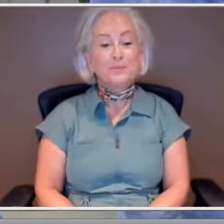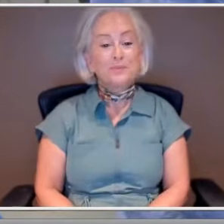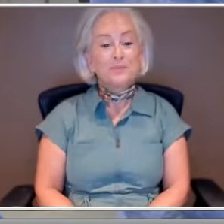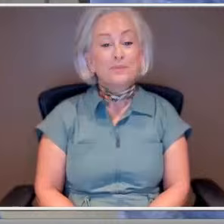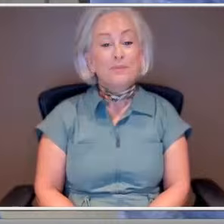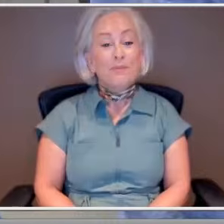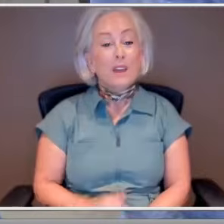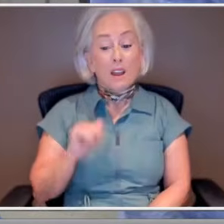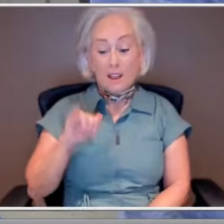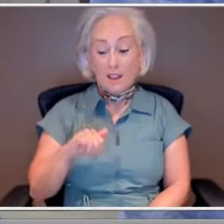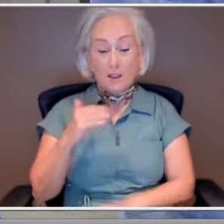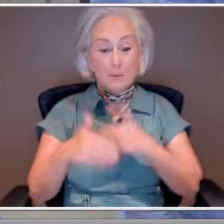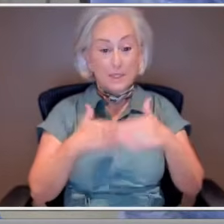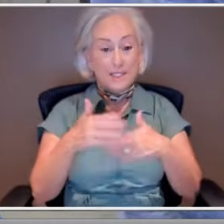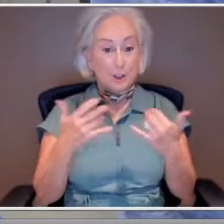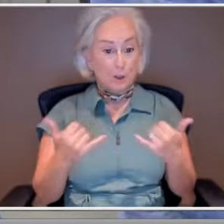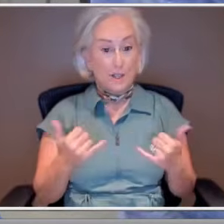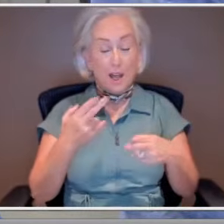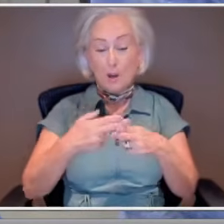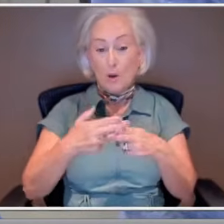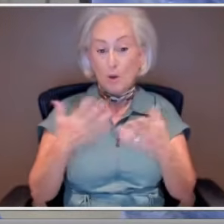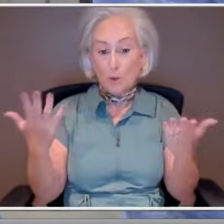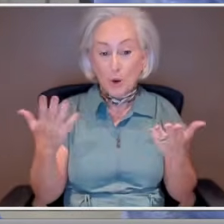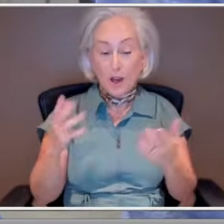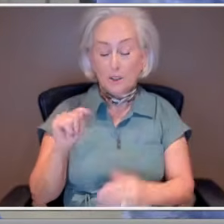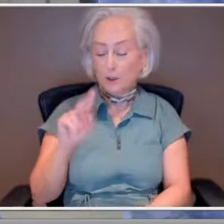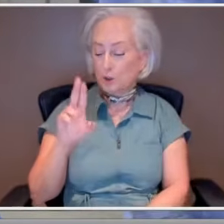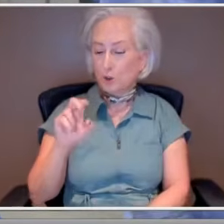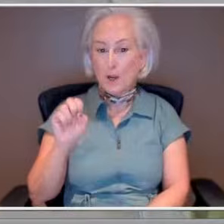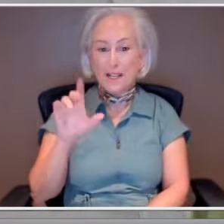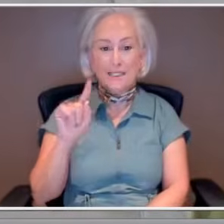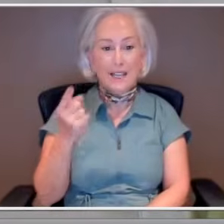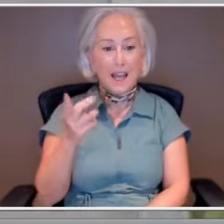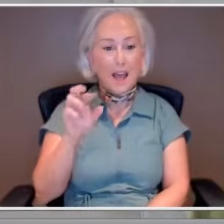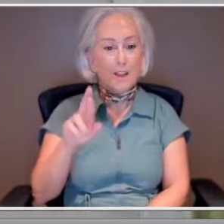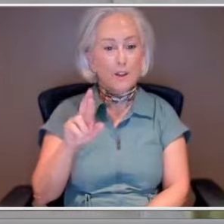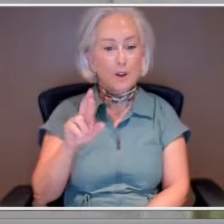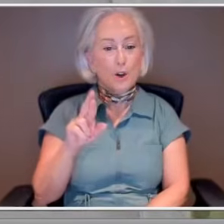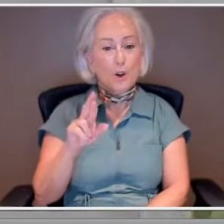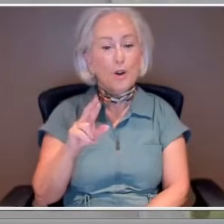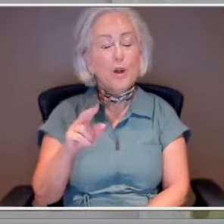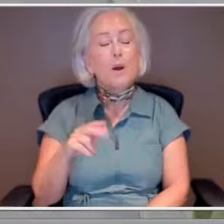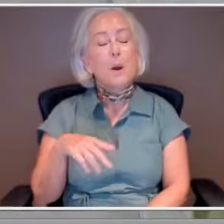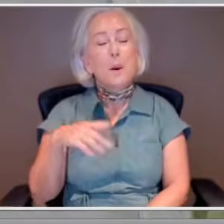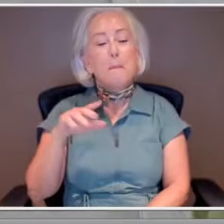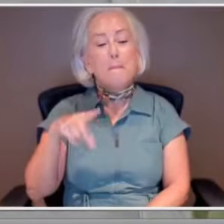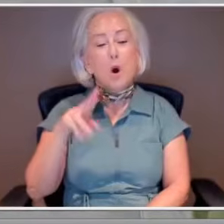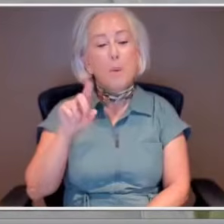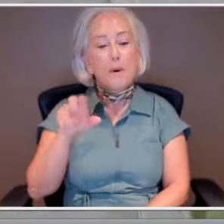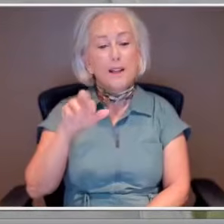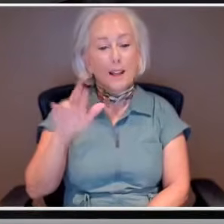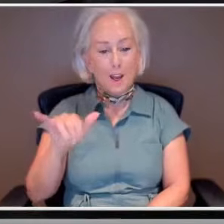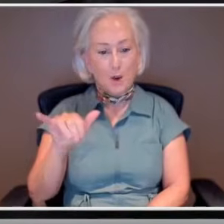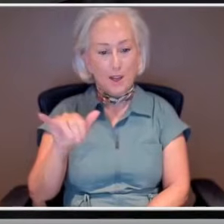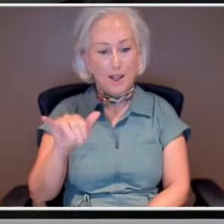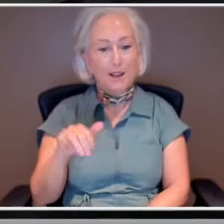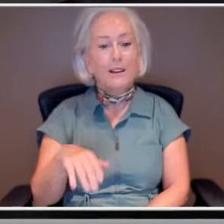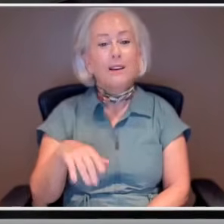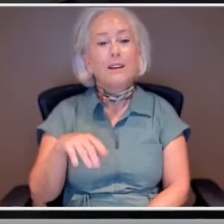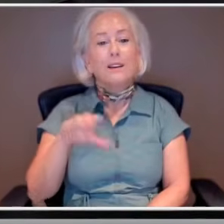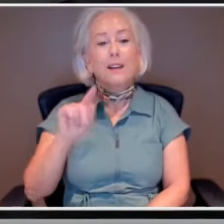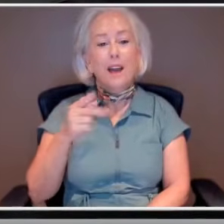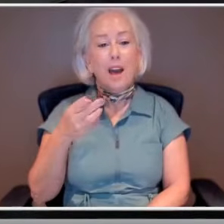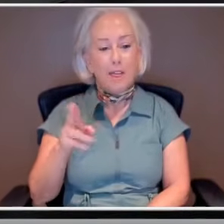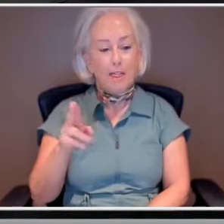is called a transcatheter pulmonary valve replacement. I just wanted to jump on top of things and get it done. Keith's